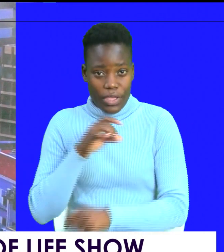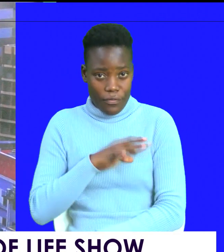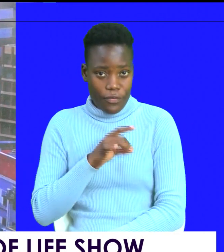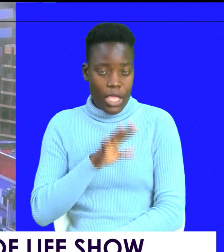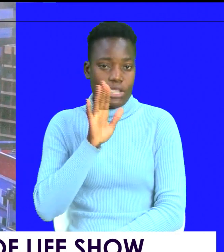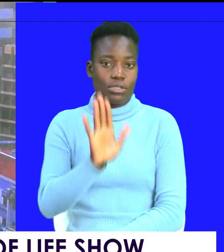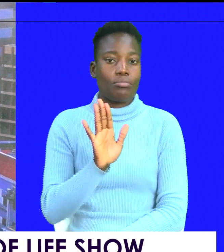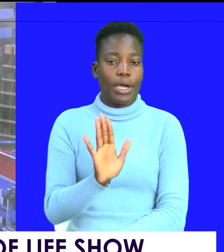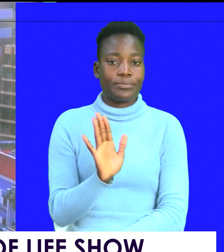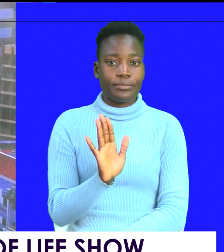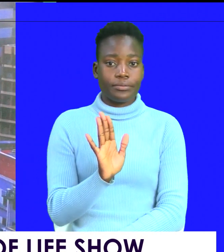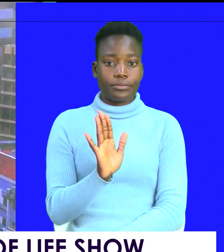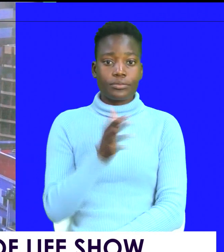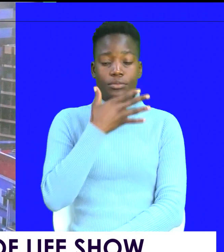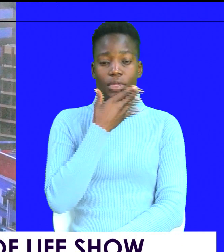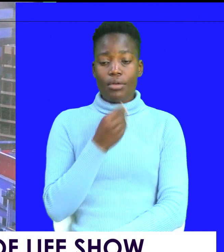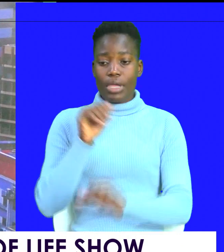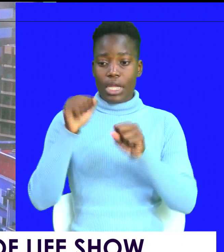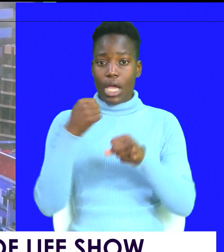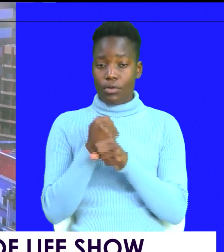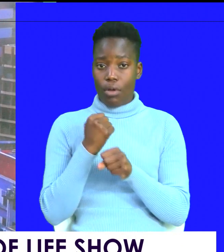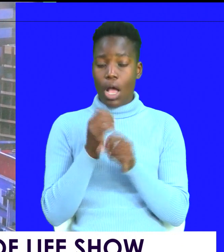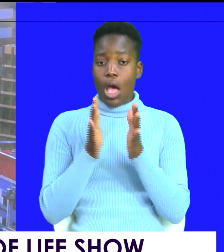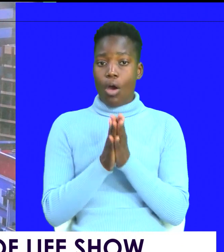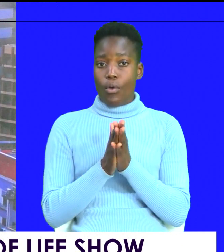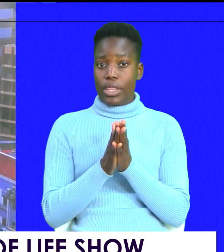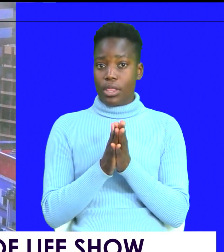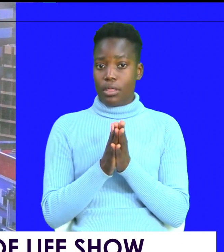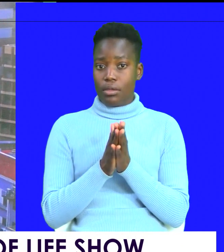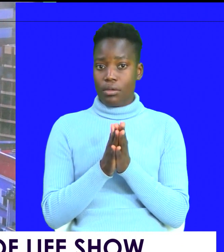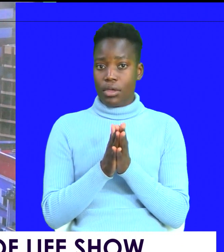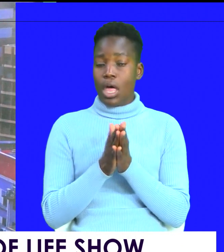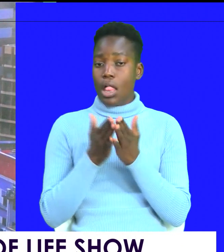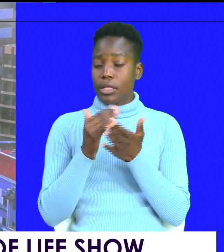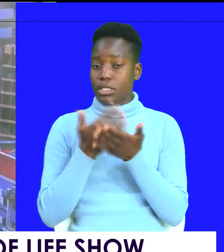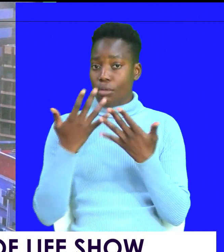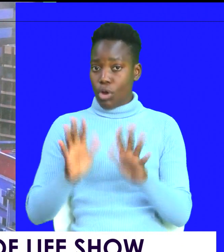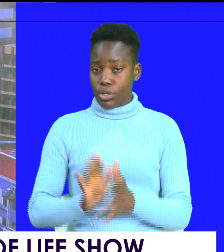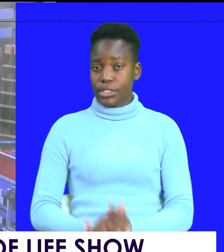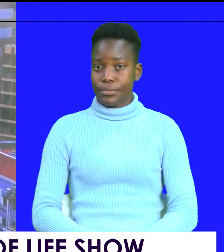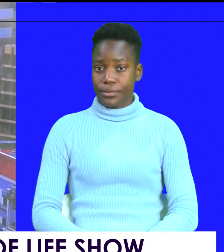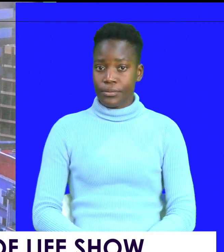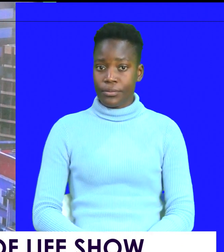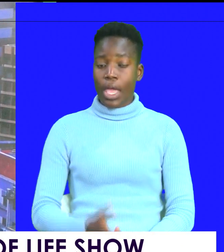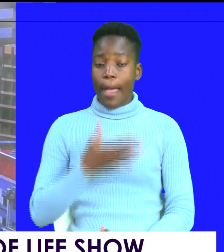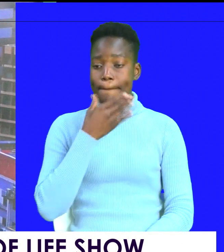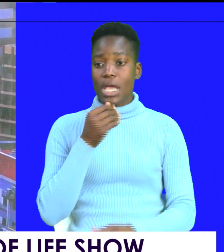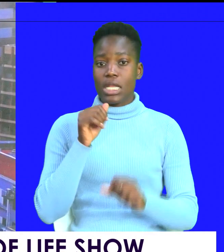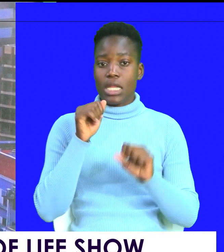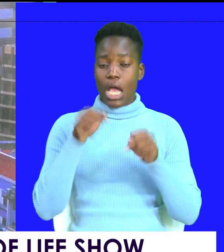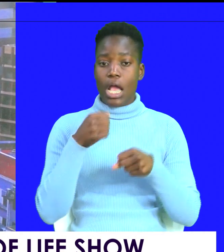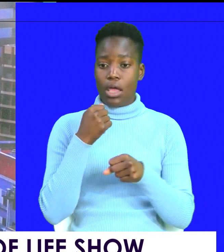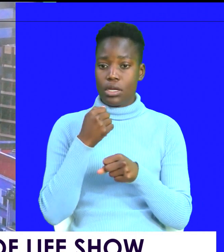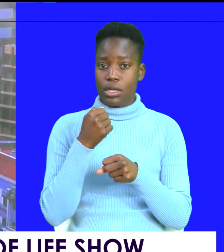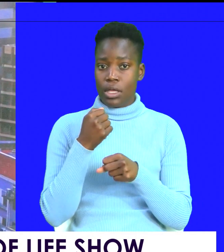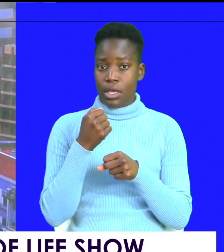your fears, men can operate with some form of loss. Did you know that? Men can operate with some